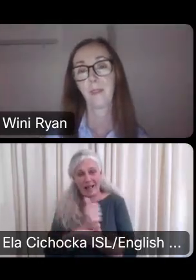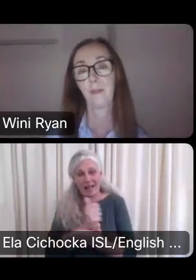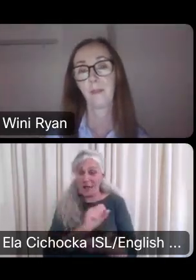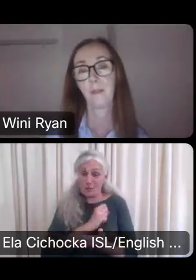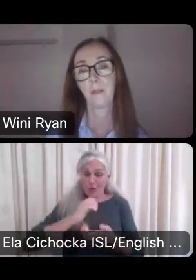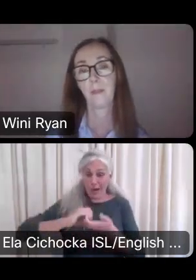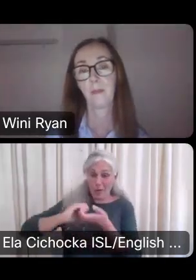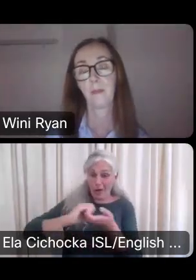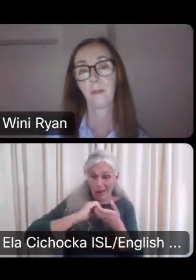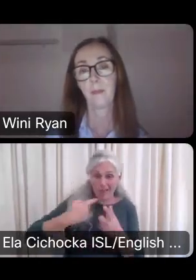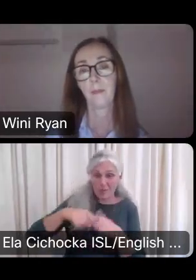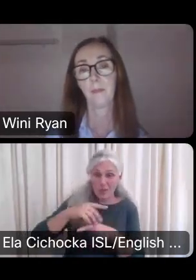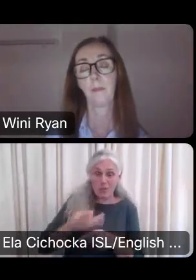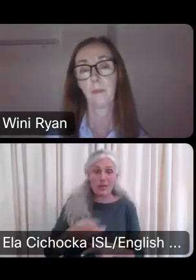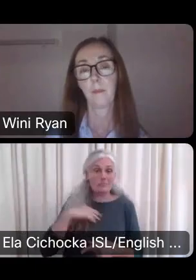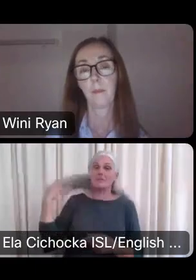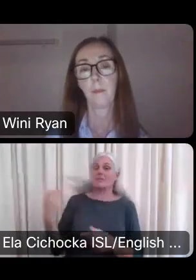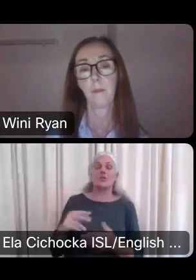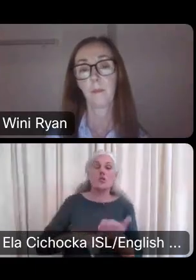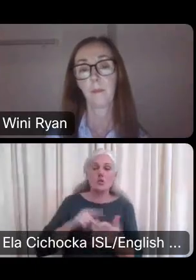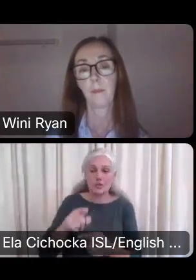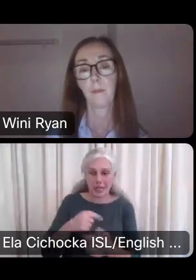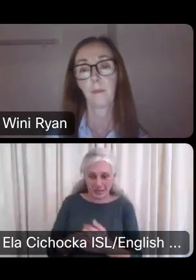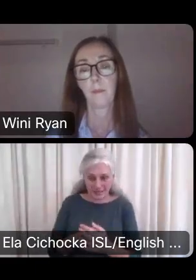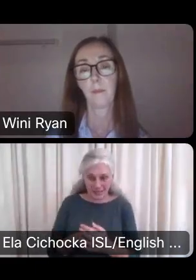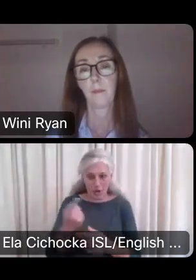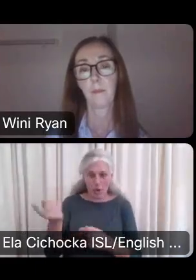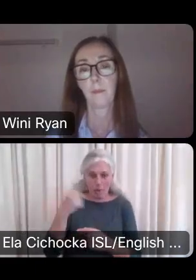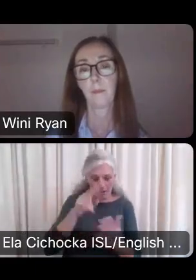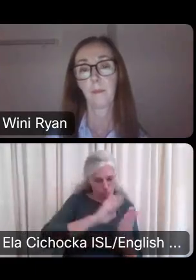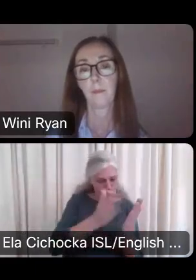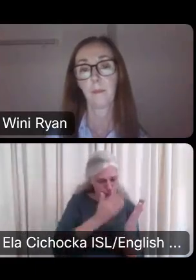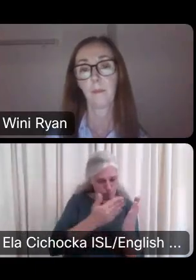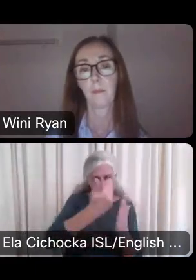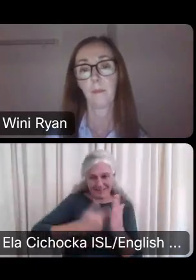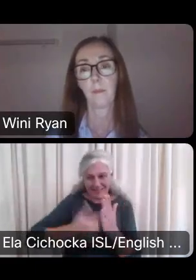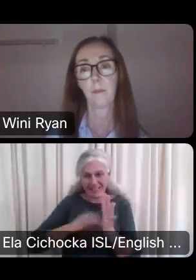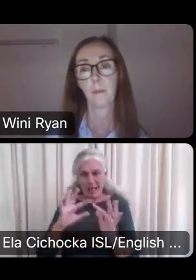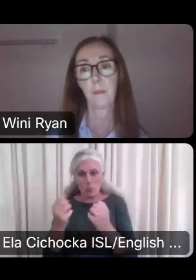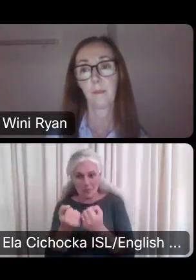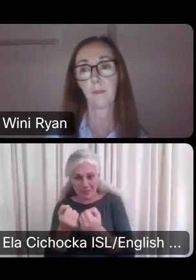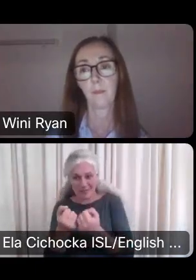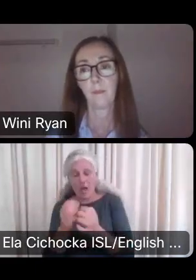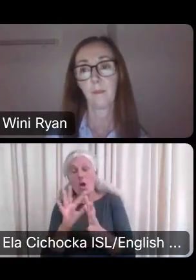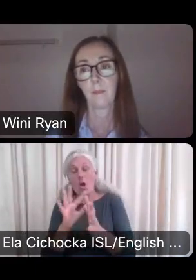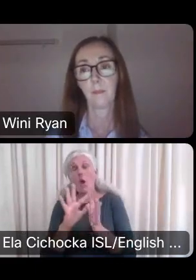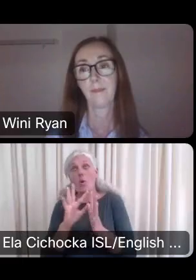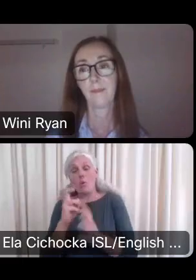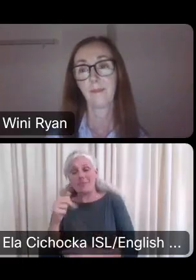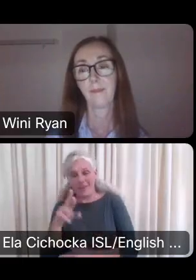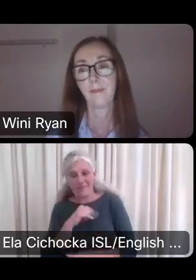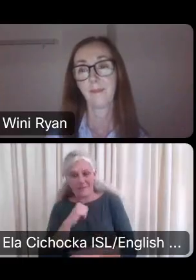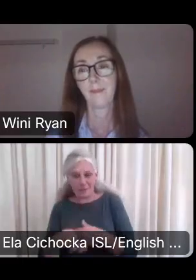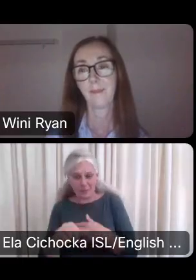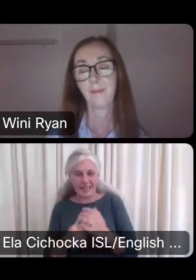colleagues will take advantage of that once they've had a review of the slides and the webinar of today. So